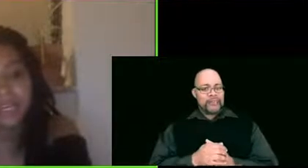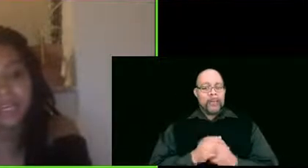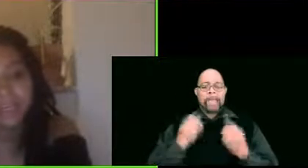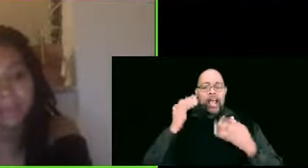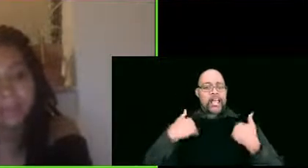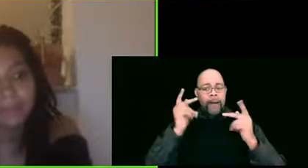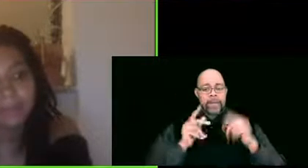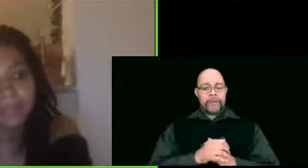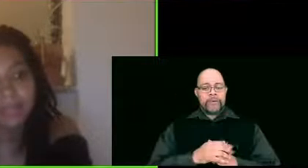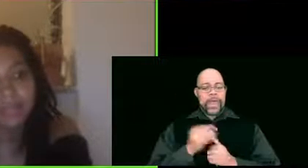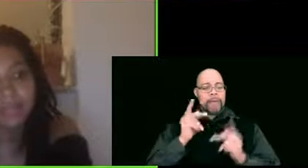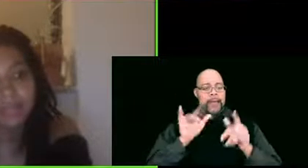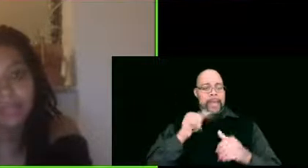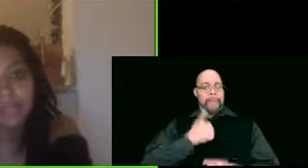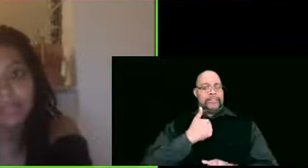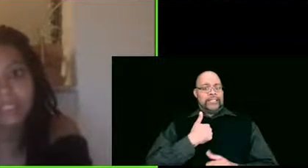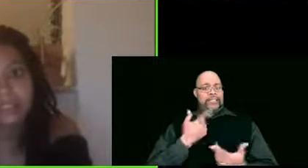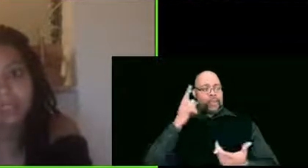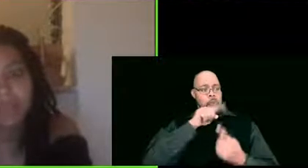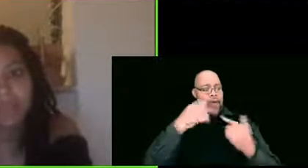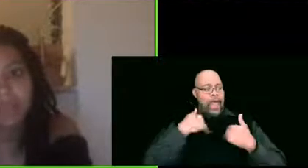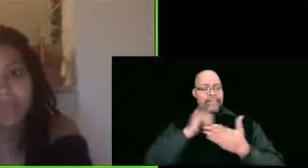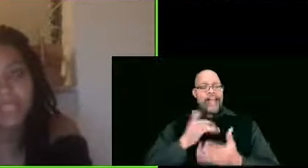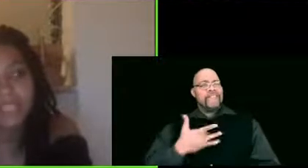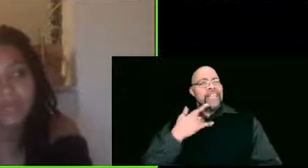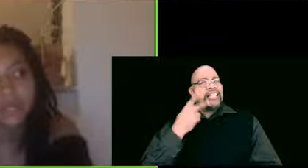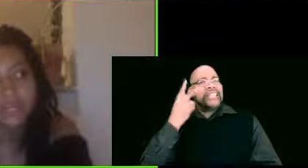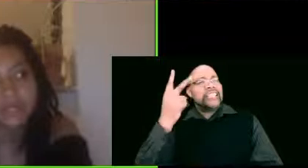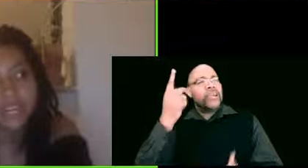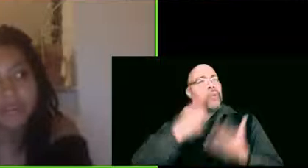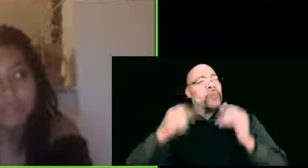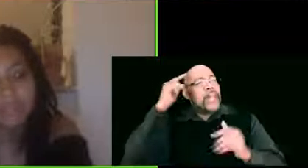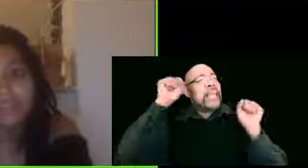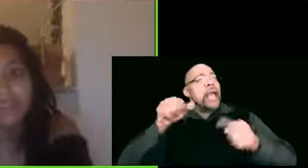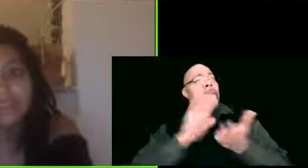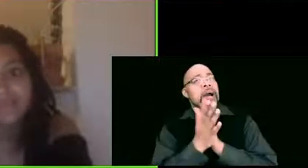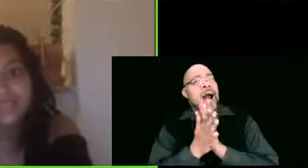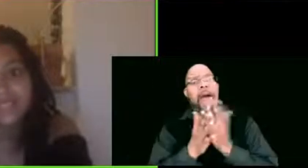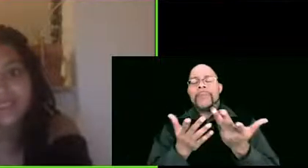so many young people, and even people like myself. It's like when you've had that taste of what it could be,